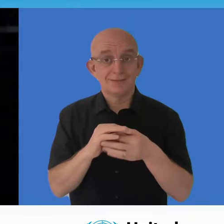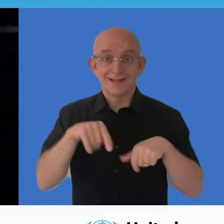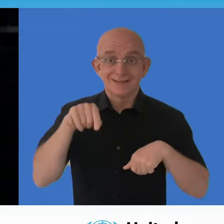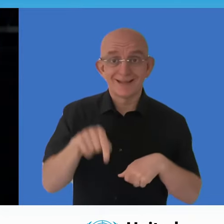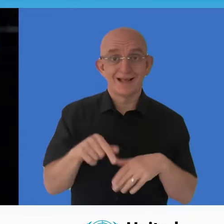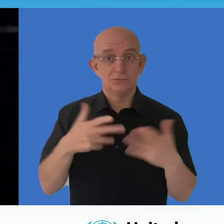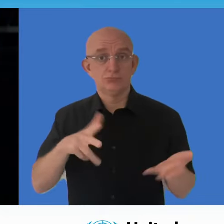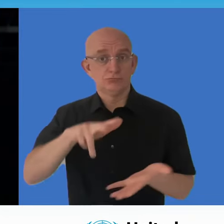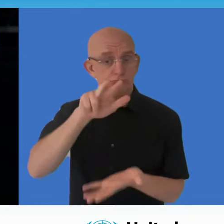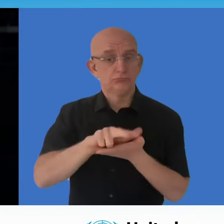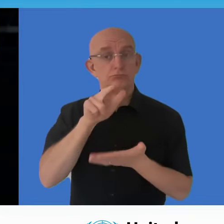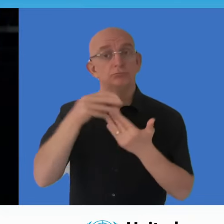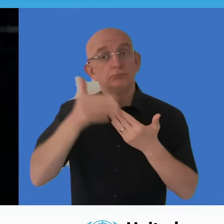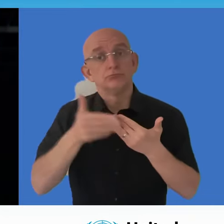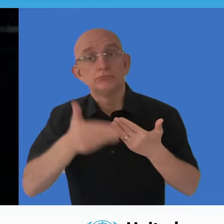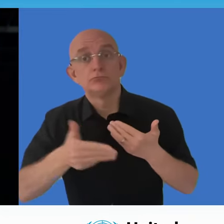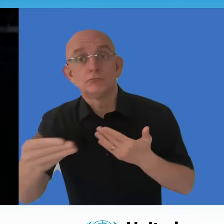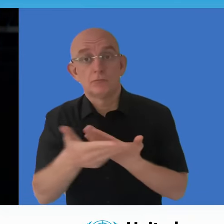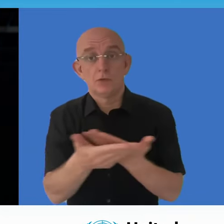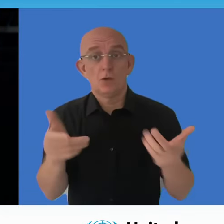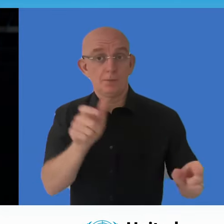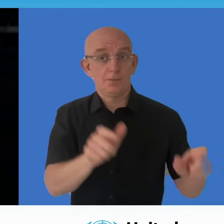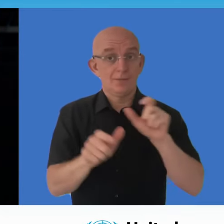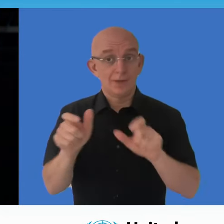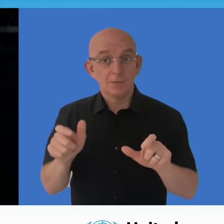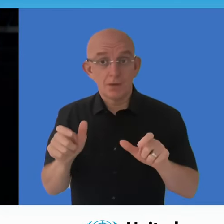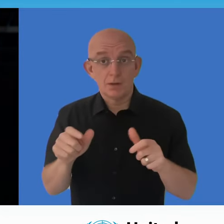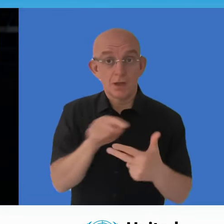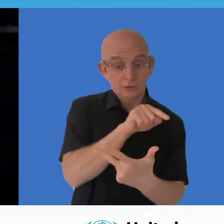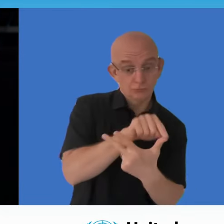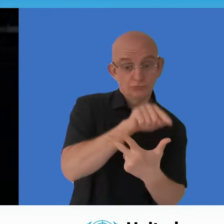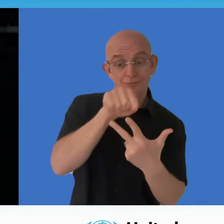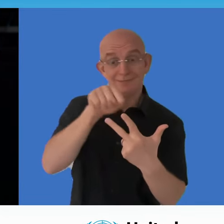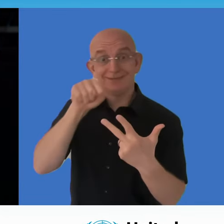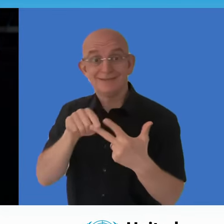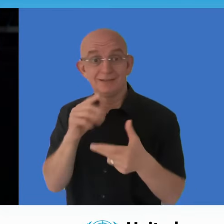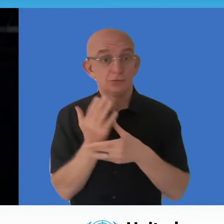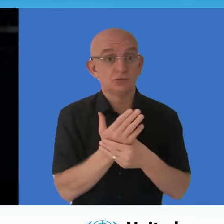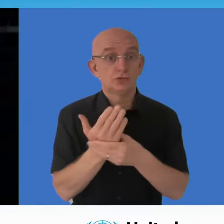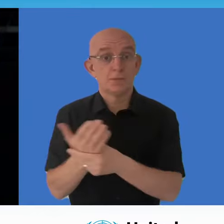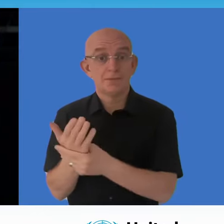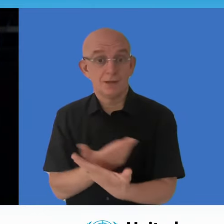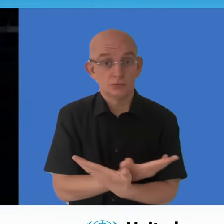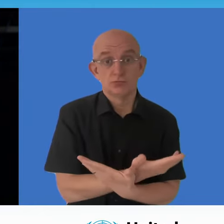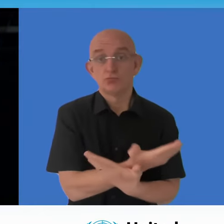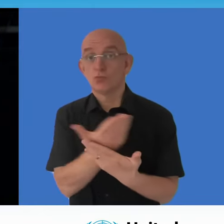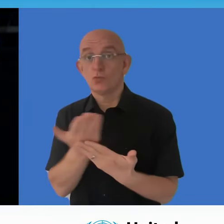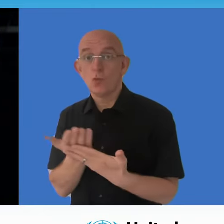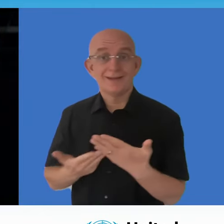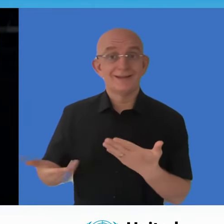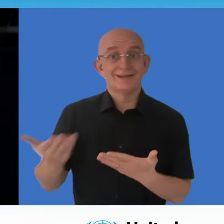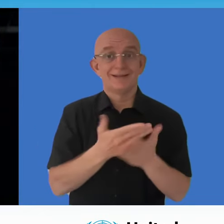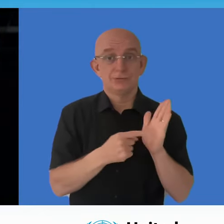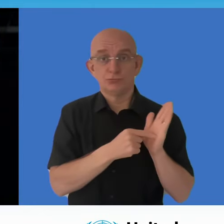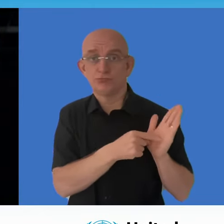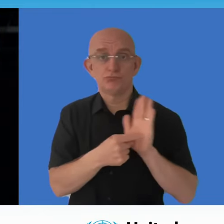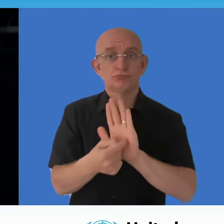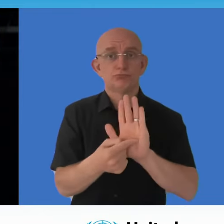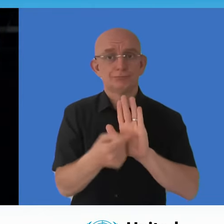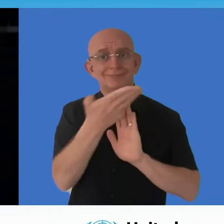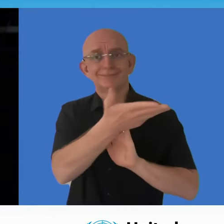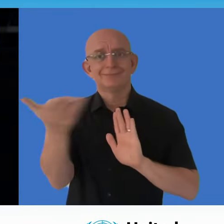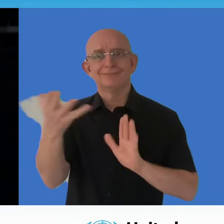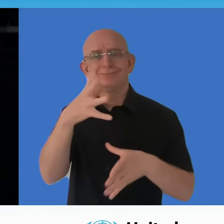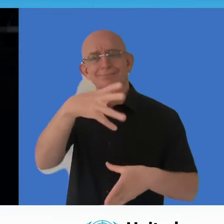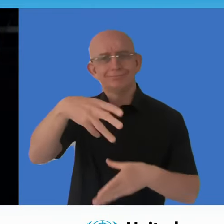three of these documents will represent a formidable investment in young people and